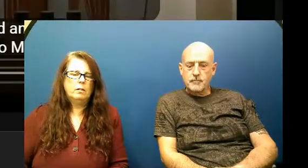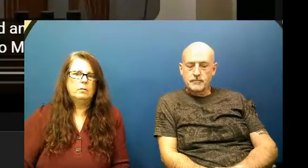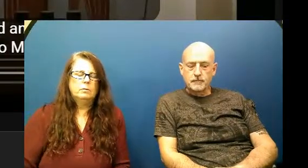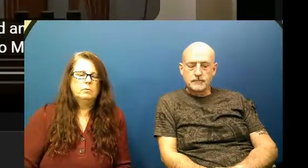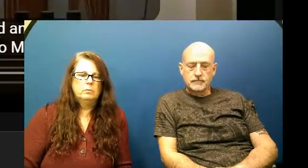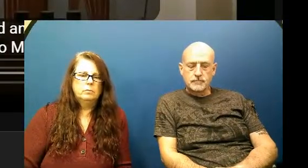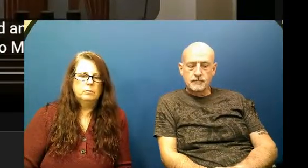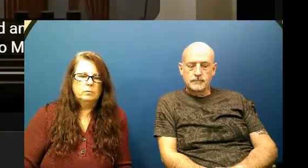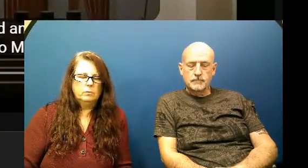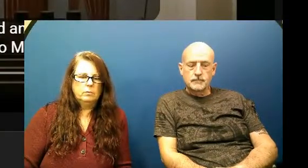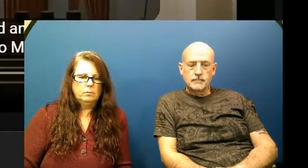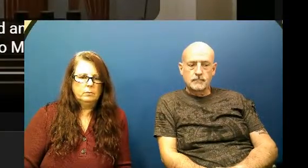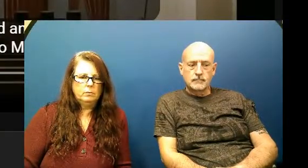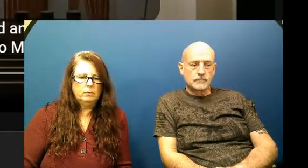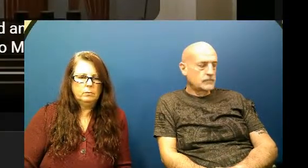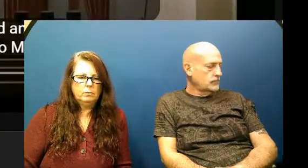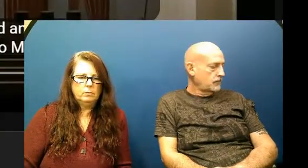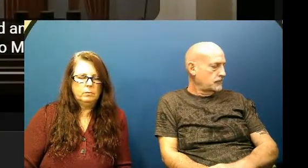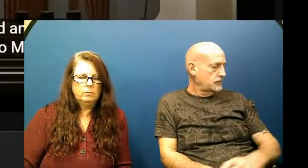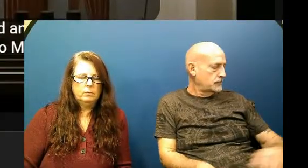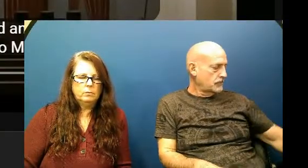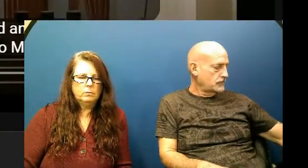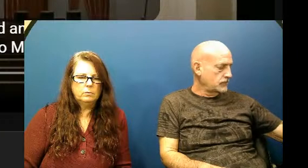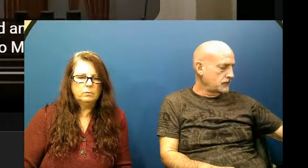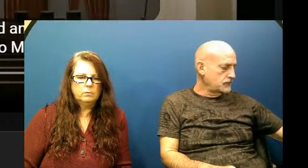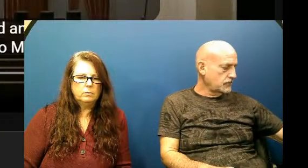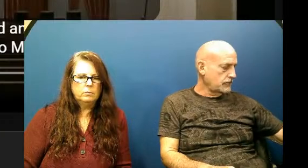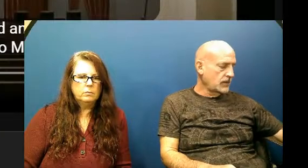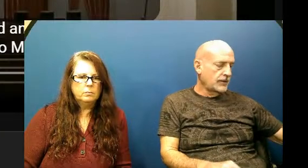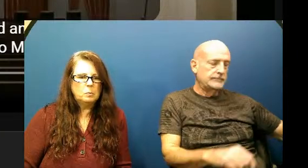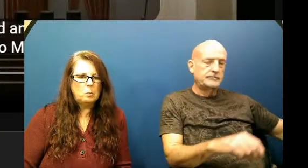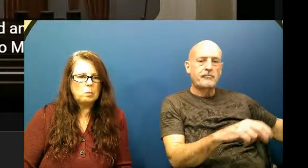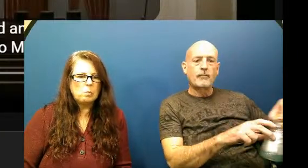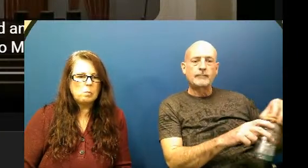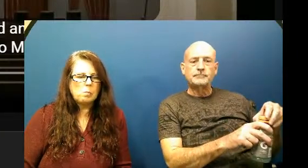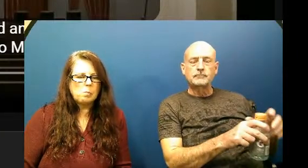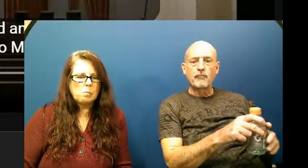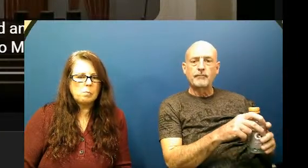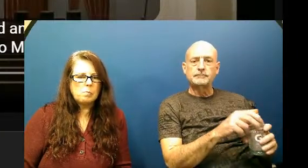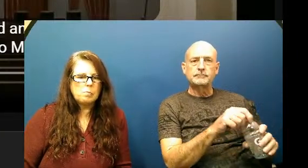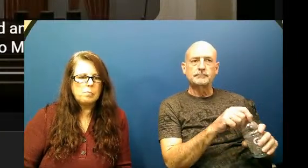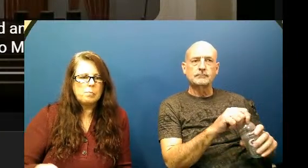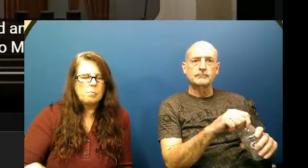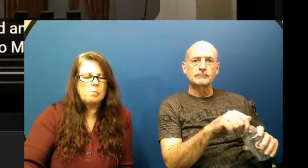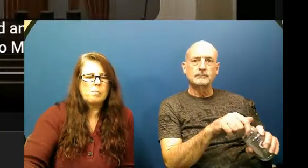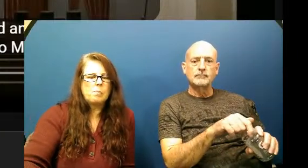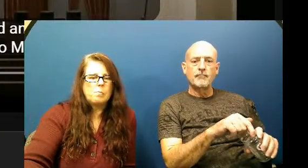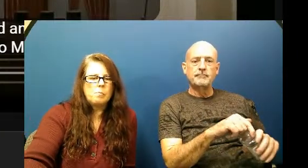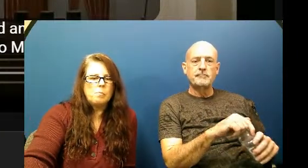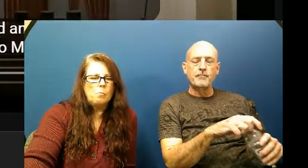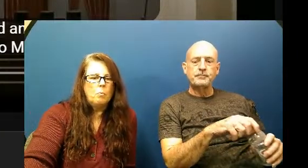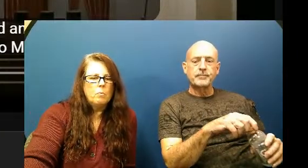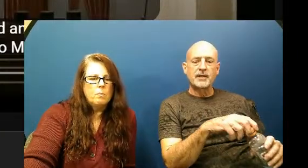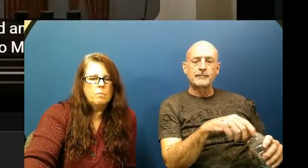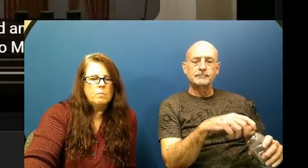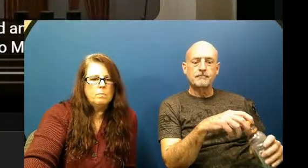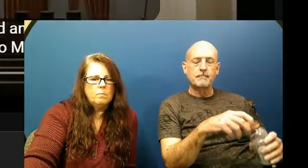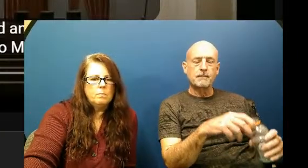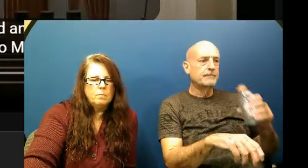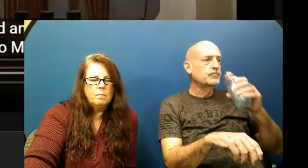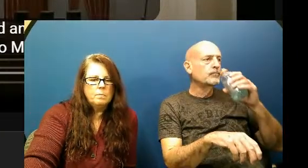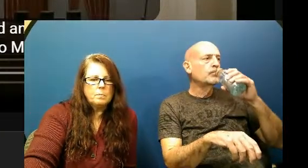interest. It's very curious why you just single out TikTok alone and not other companies with tens of millions of people having their own